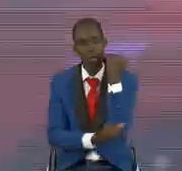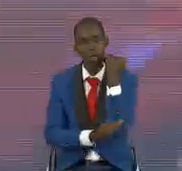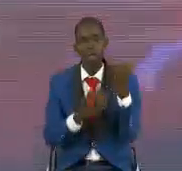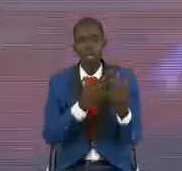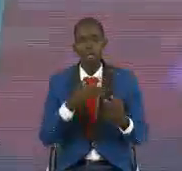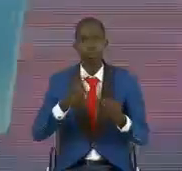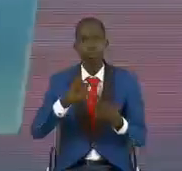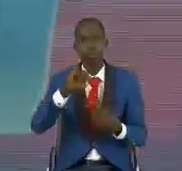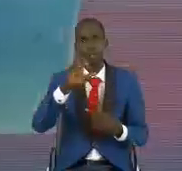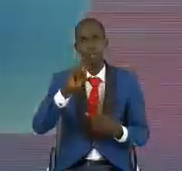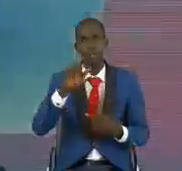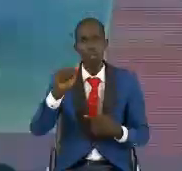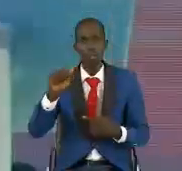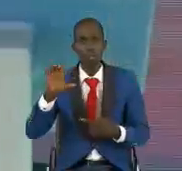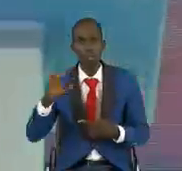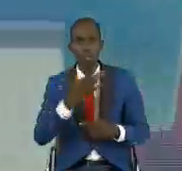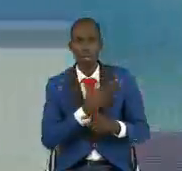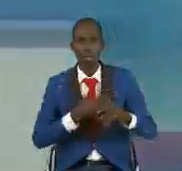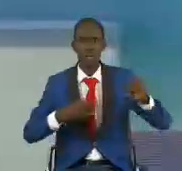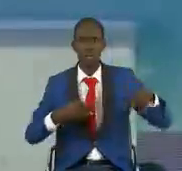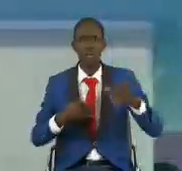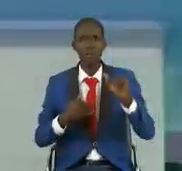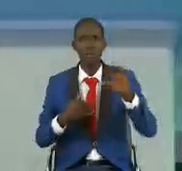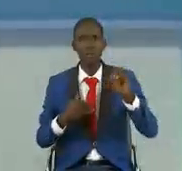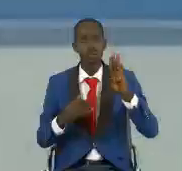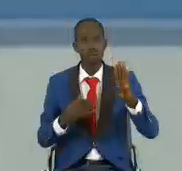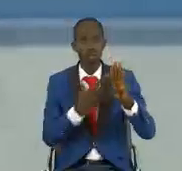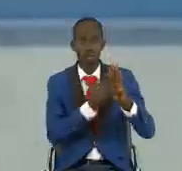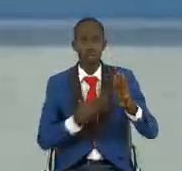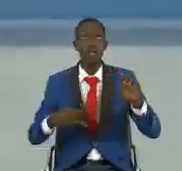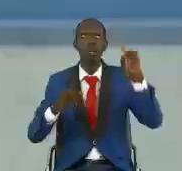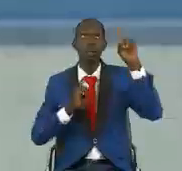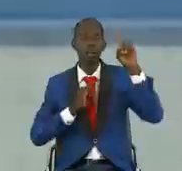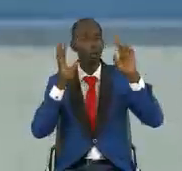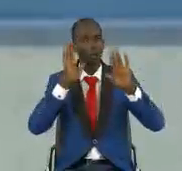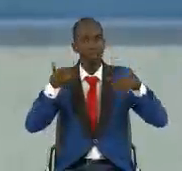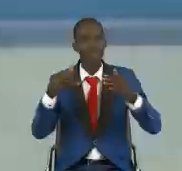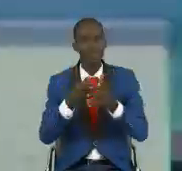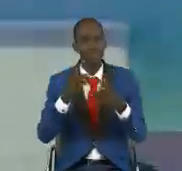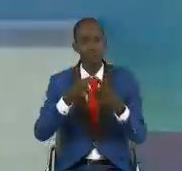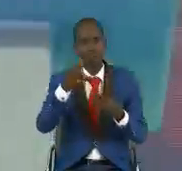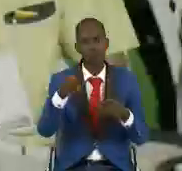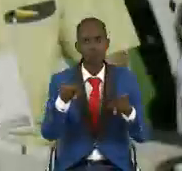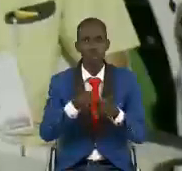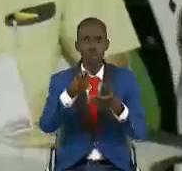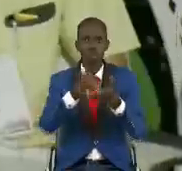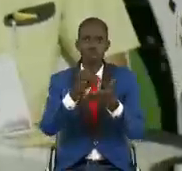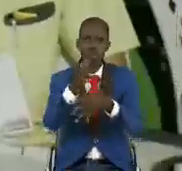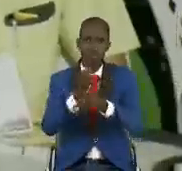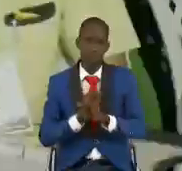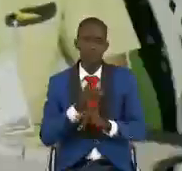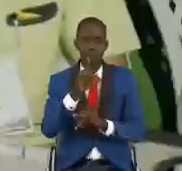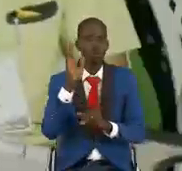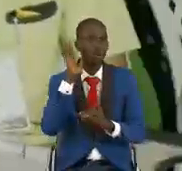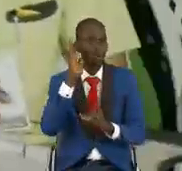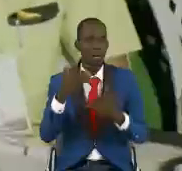Jacob, and I will give it to you for an inheritance. You have an inheritance tonight. I